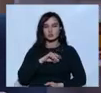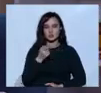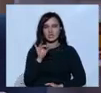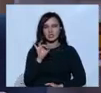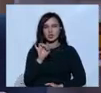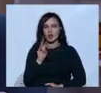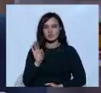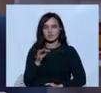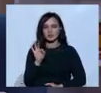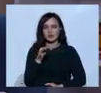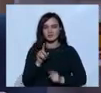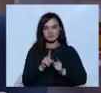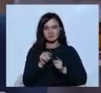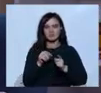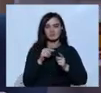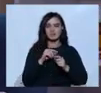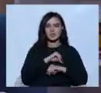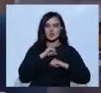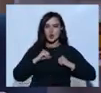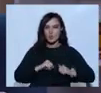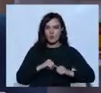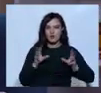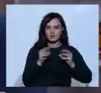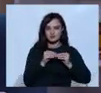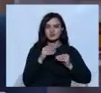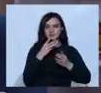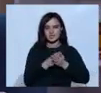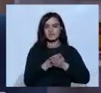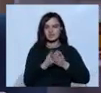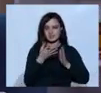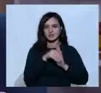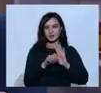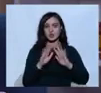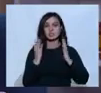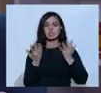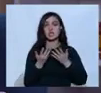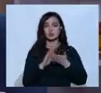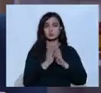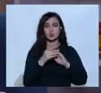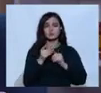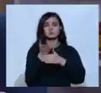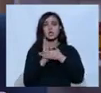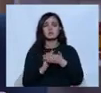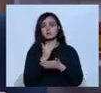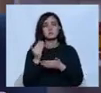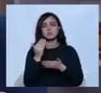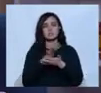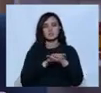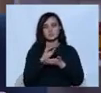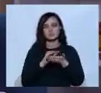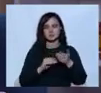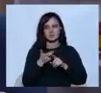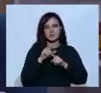major language, and they are performed more often than those of any other playwright. Shakespeare actually